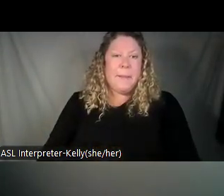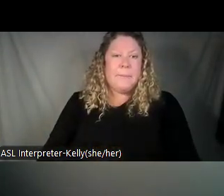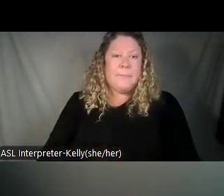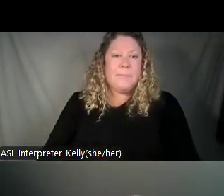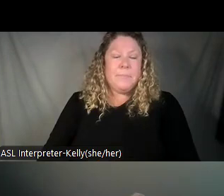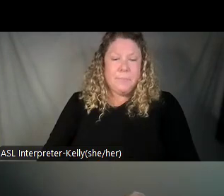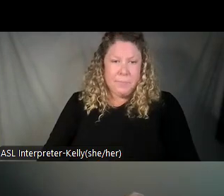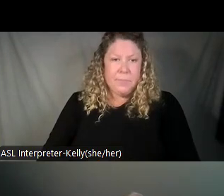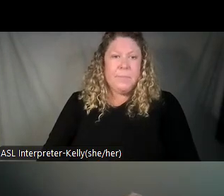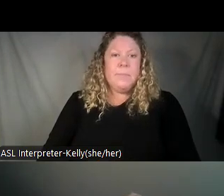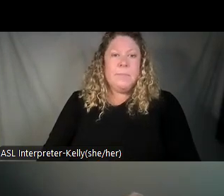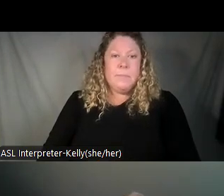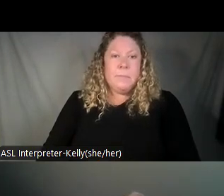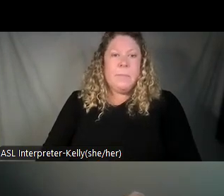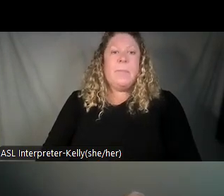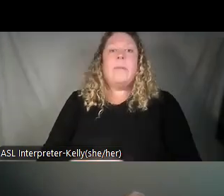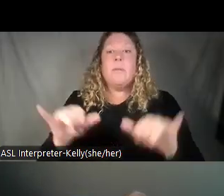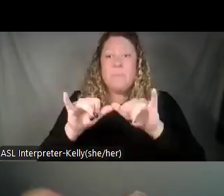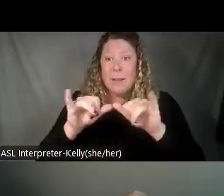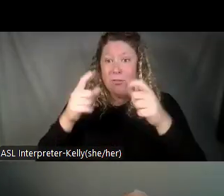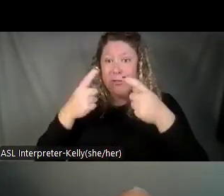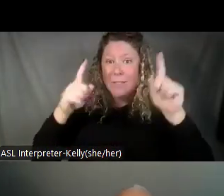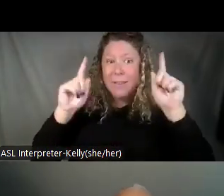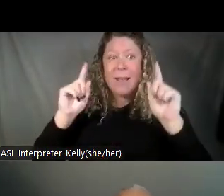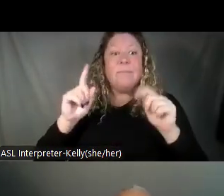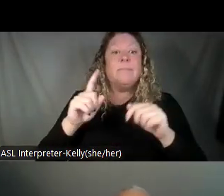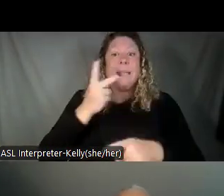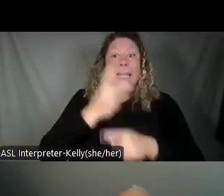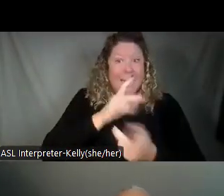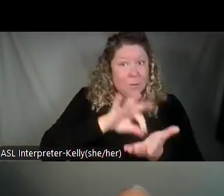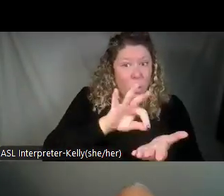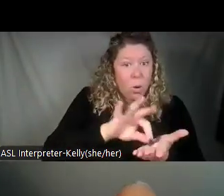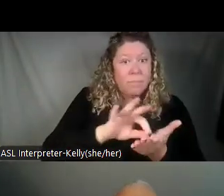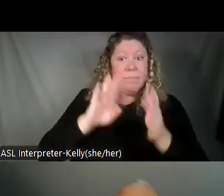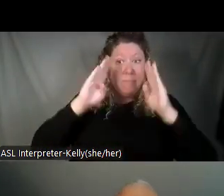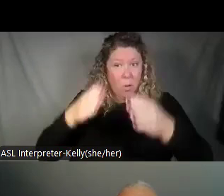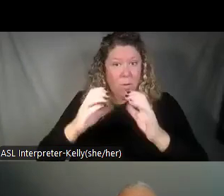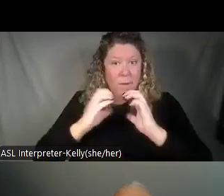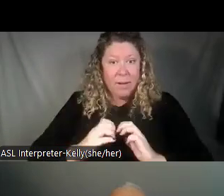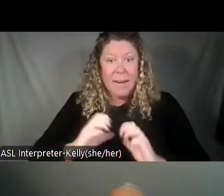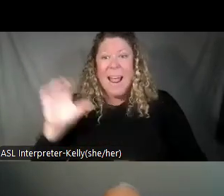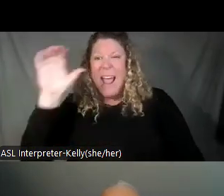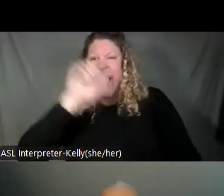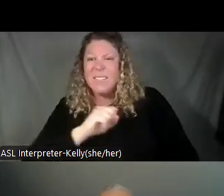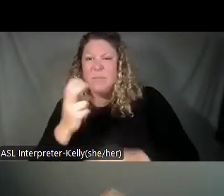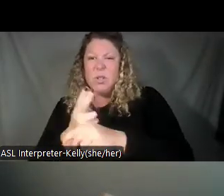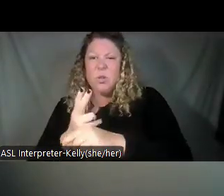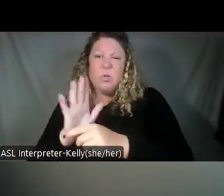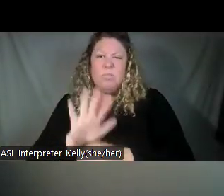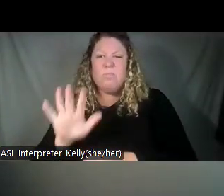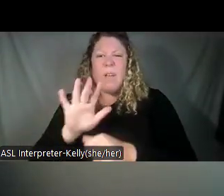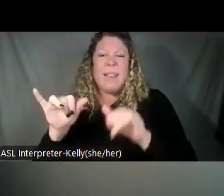So in measuring success, keeping score, focusing on the customer, and estimate using relative sizes, those are my takeaways